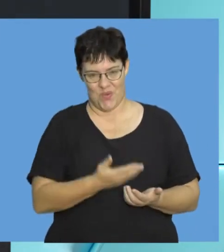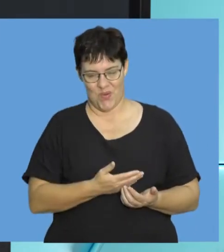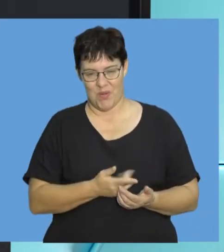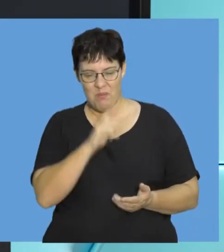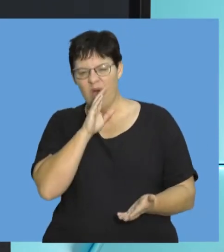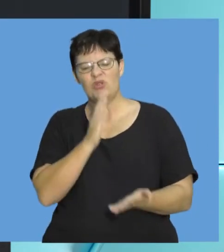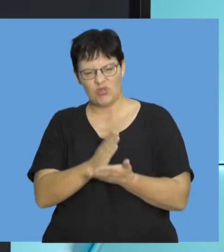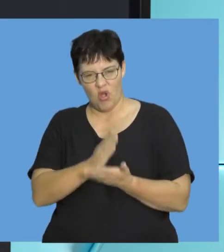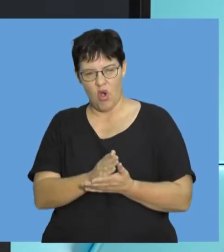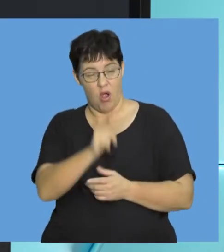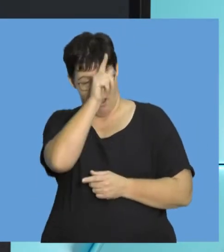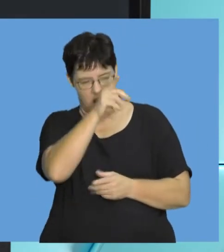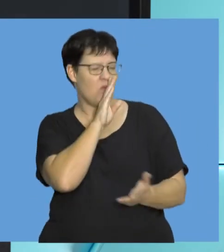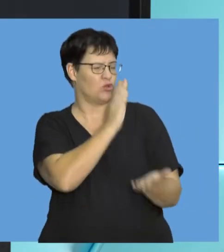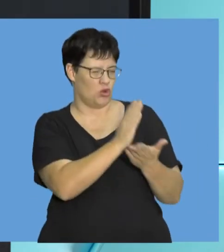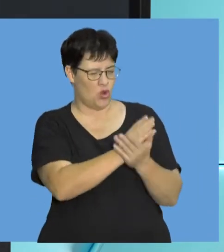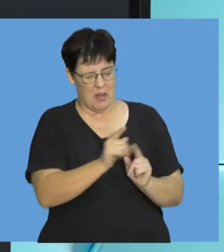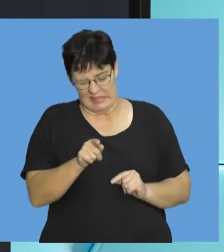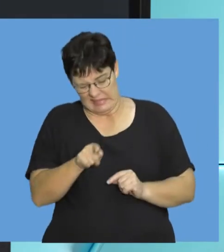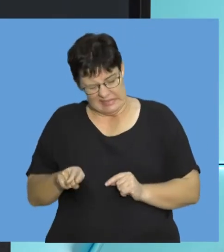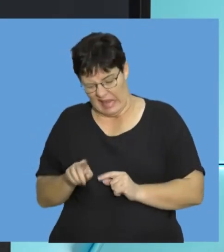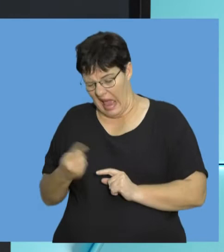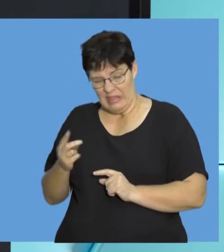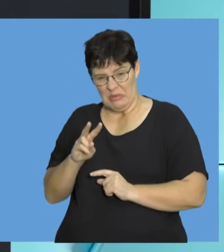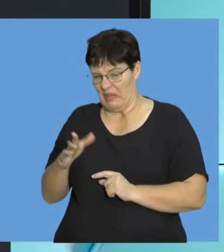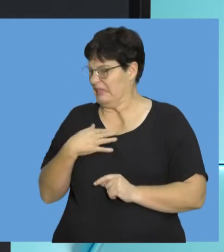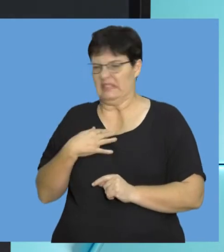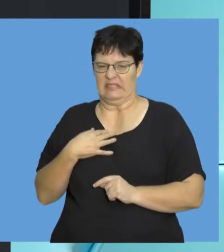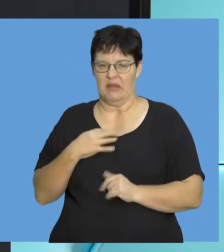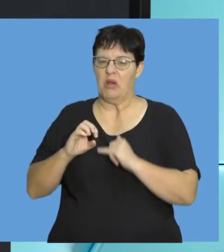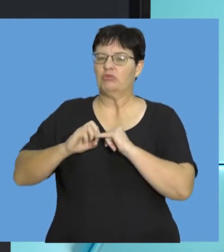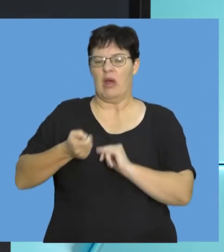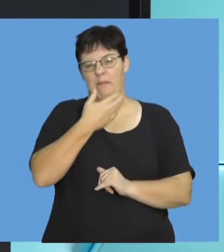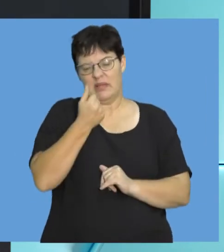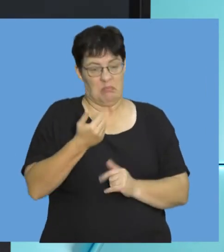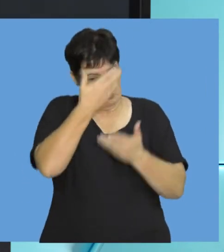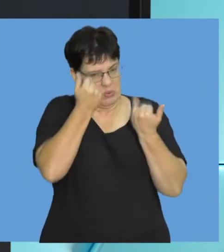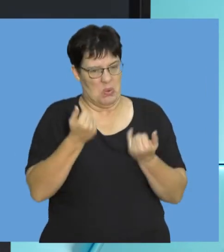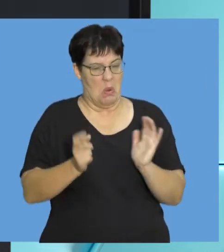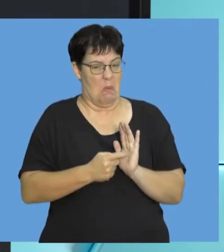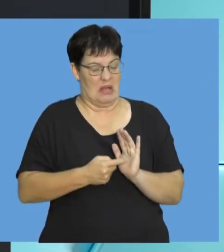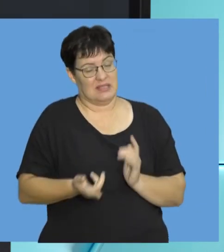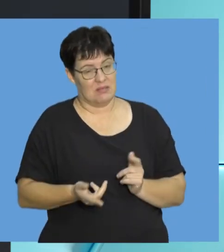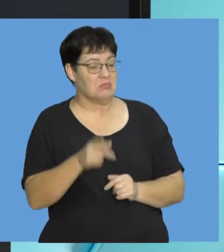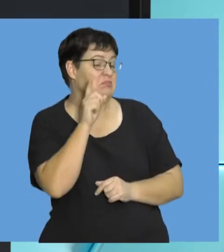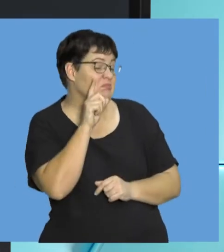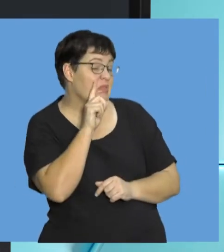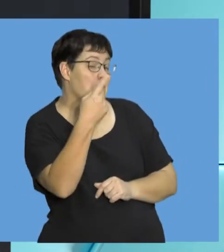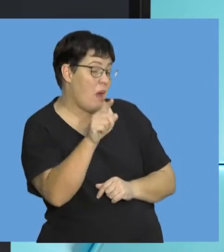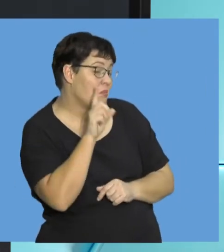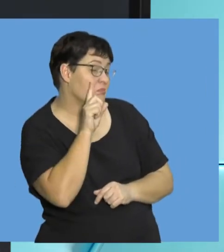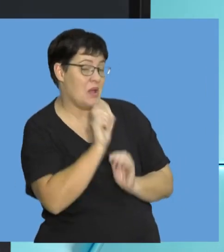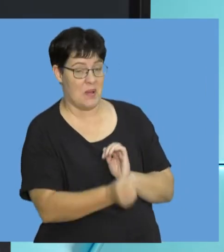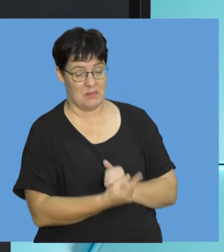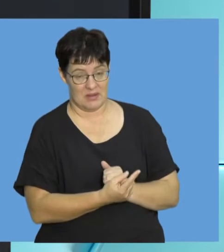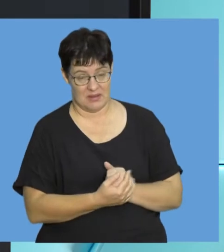that they are sure that these ones I'm very sure. But the other 25, hey, I tried my best, but we'll see what the teacher says